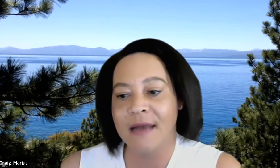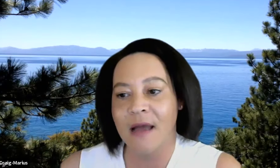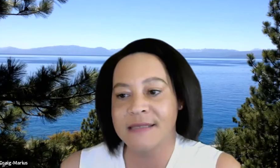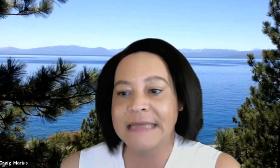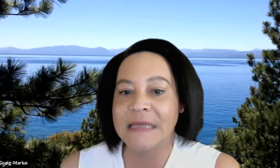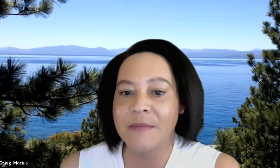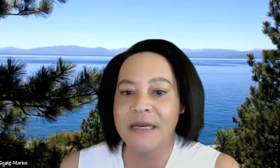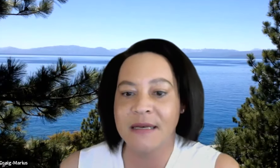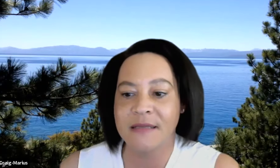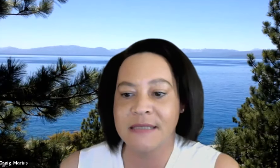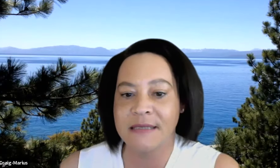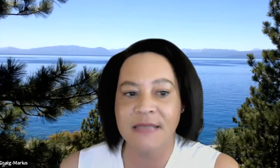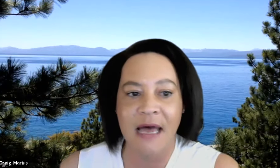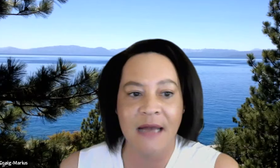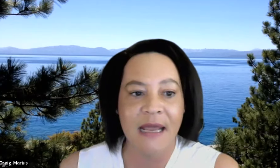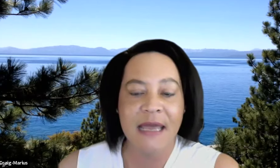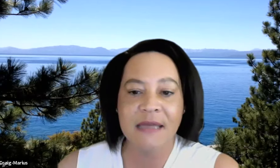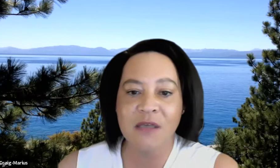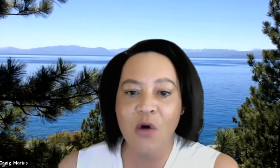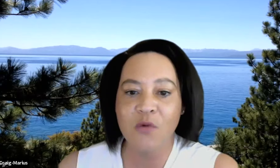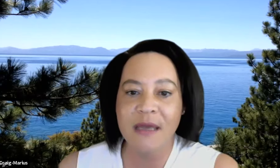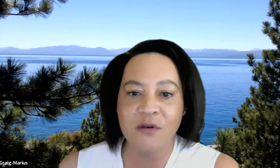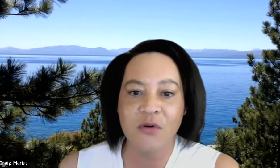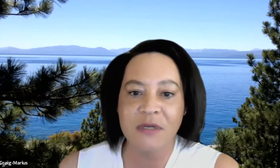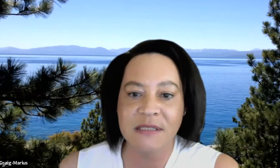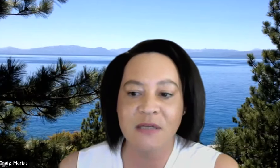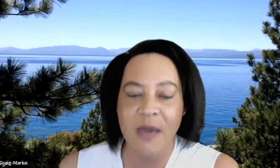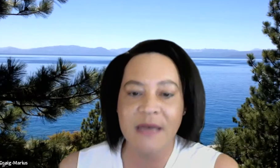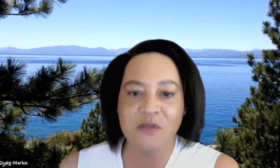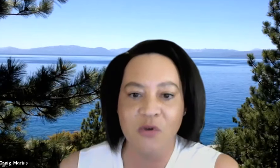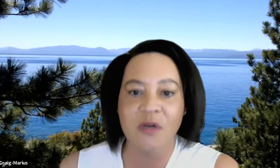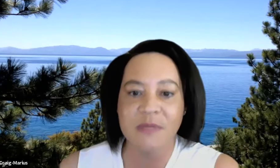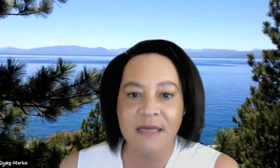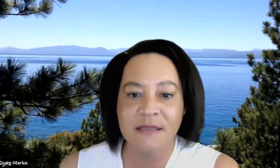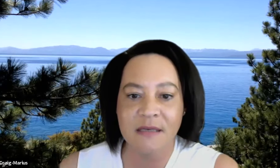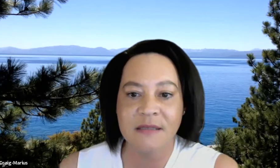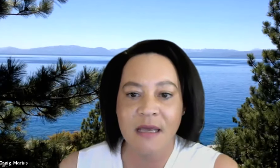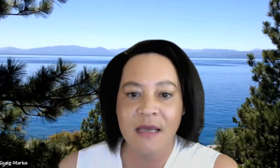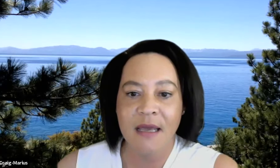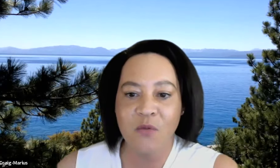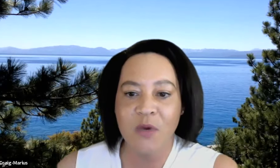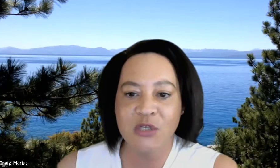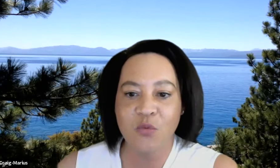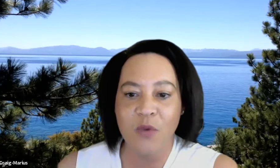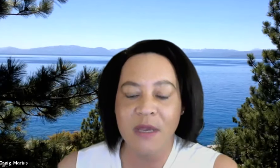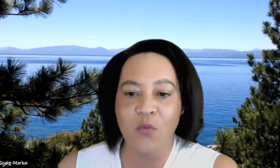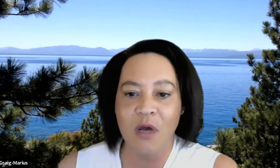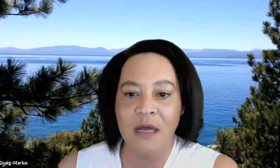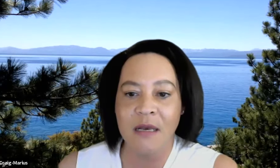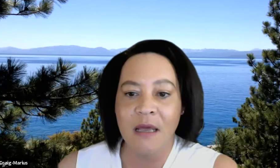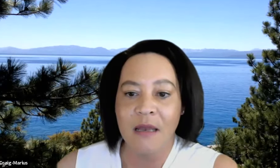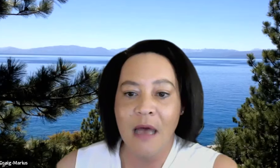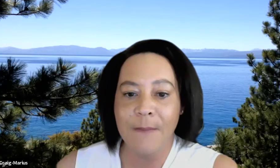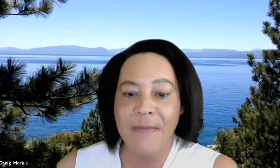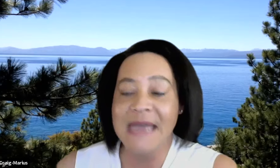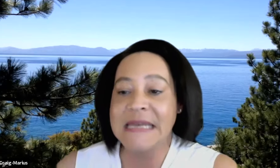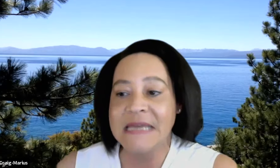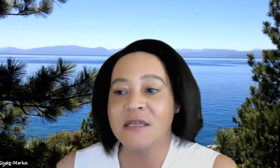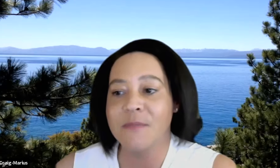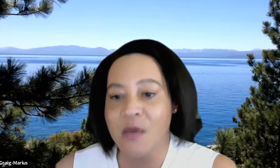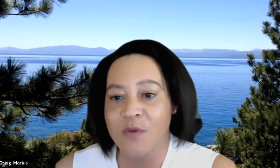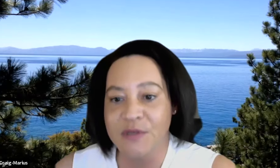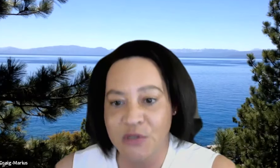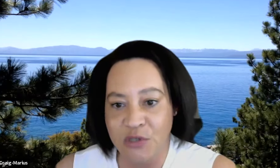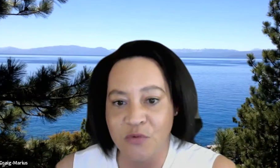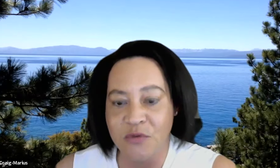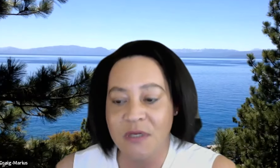campus, and I say limited in the sense that it's only under extenuating circumstances in which we would may need